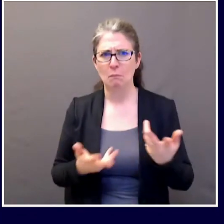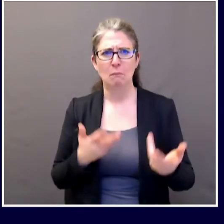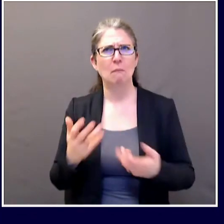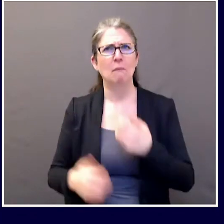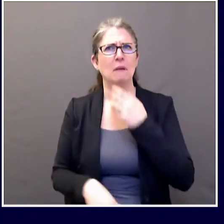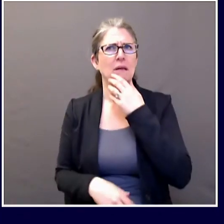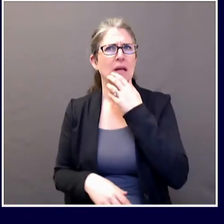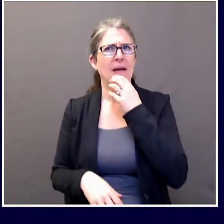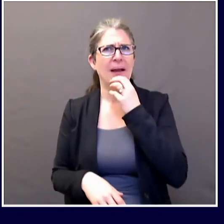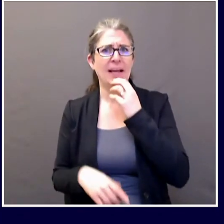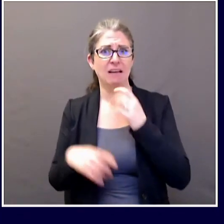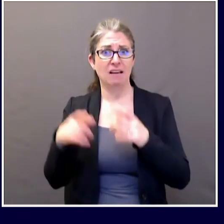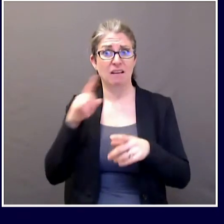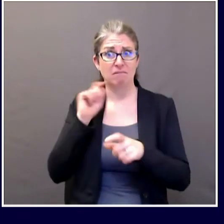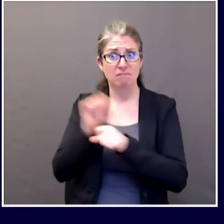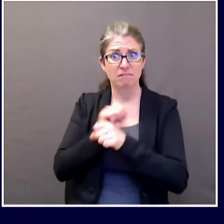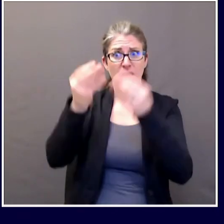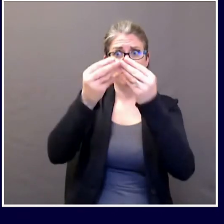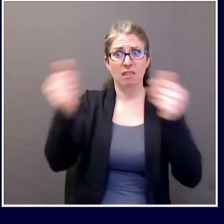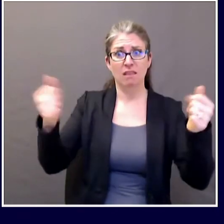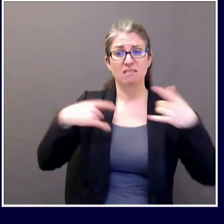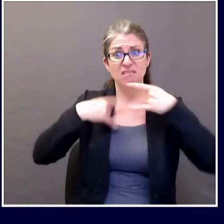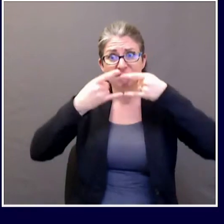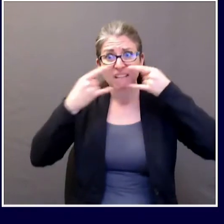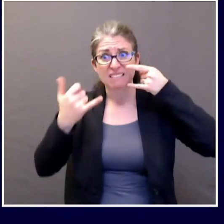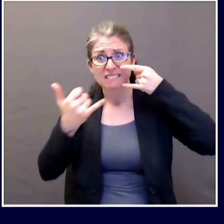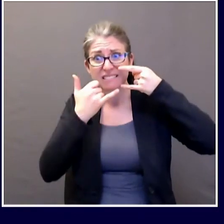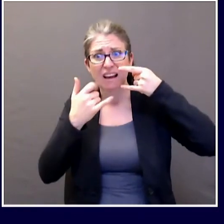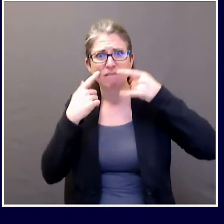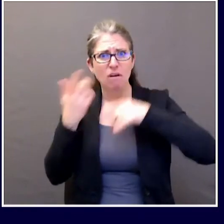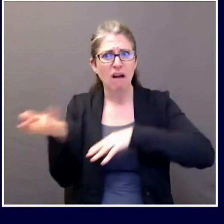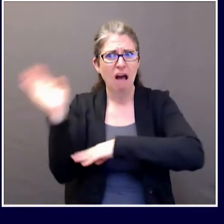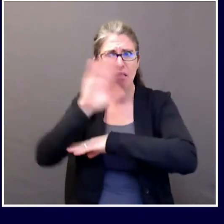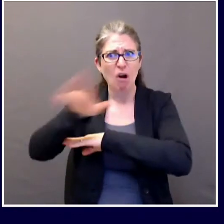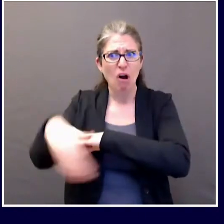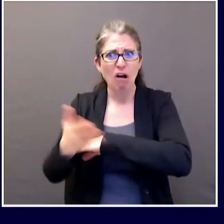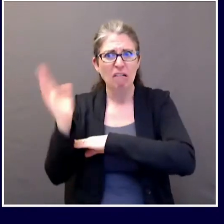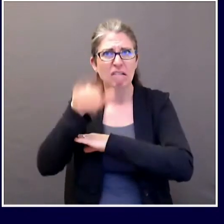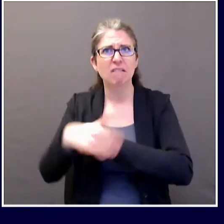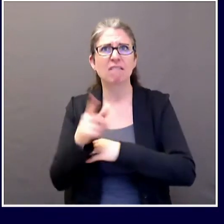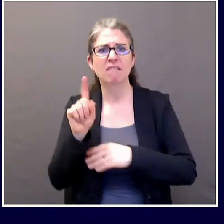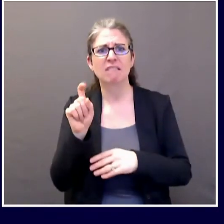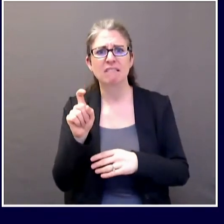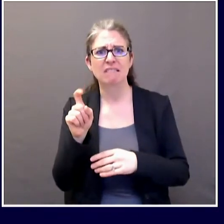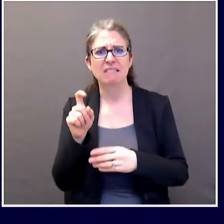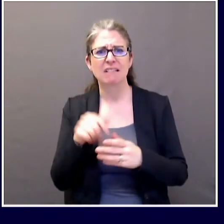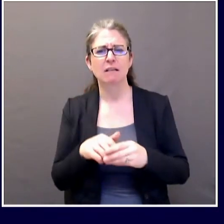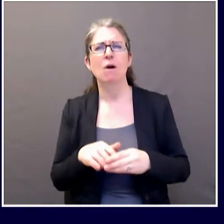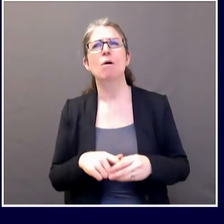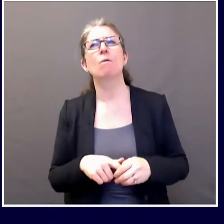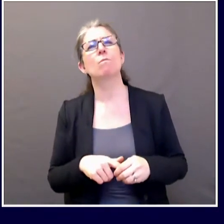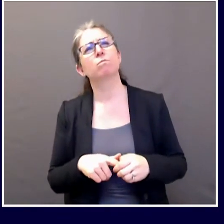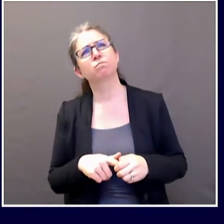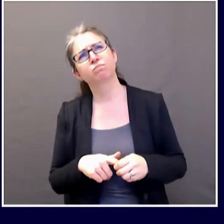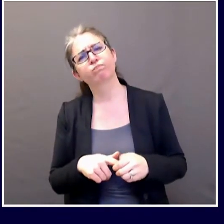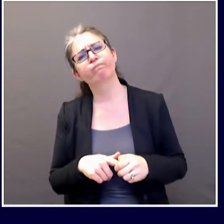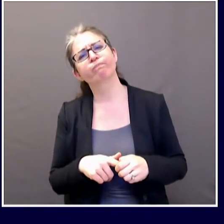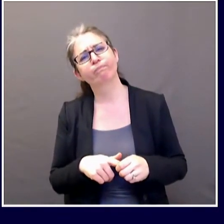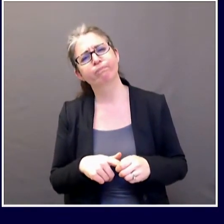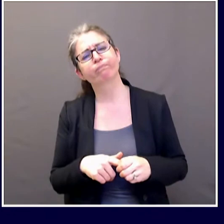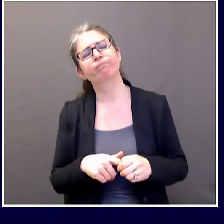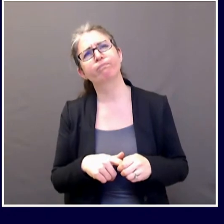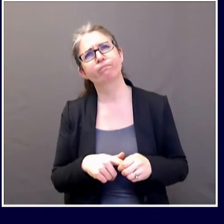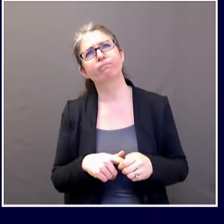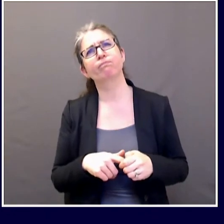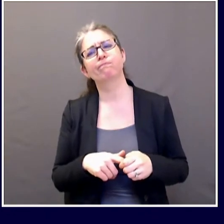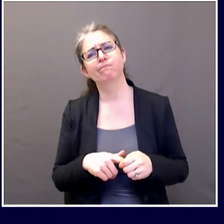the person? Yeah. So they don't, again, there's many variables to this, Amy, and I can't comment on specific cases.